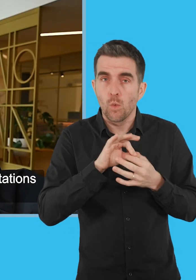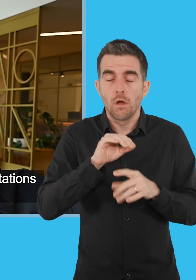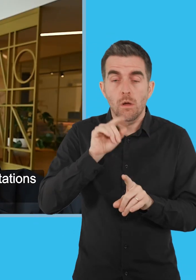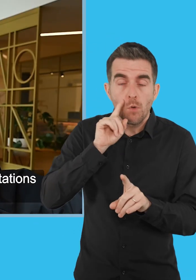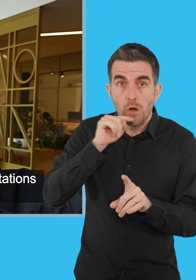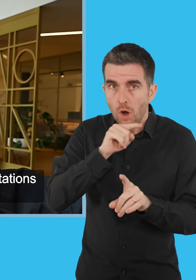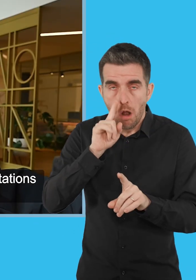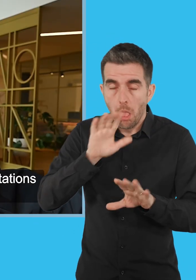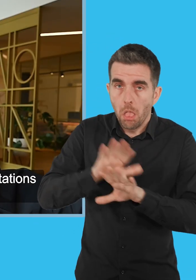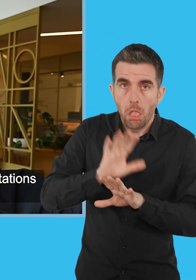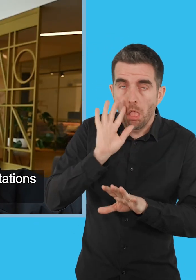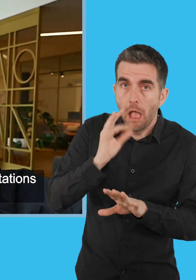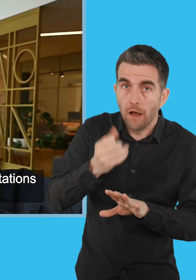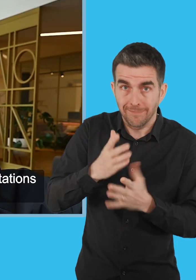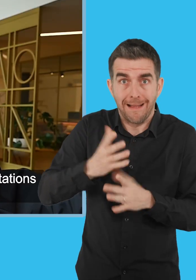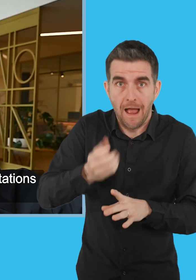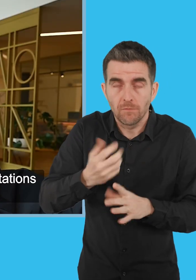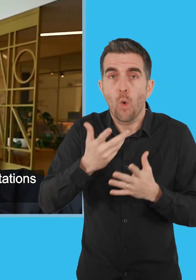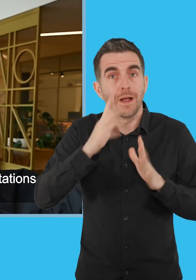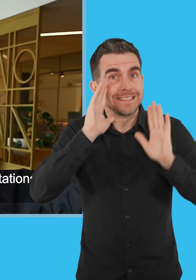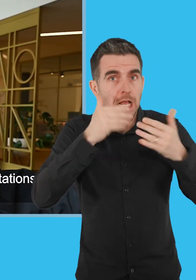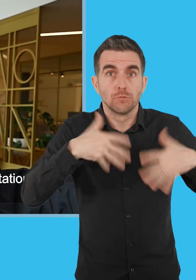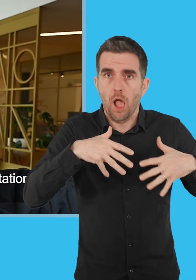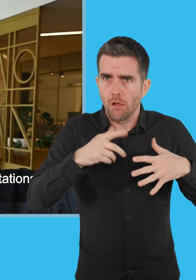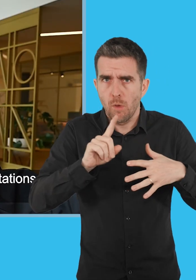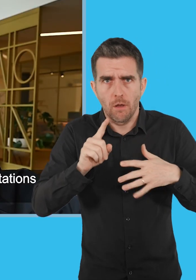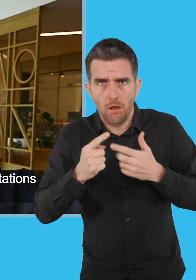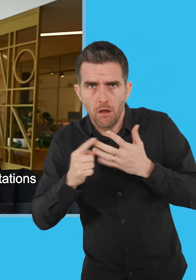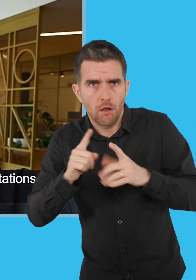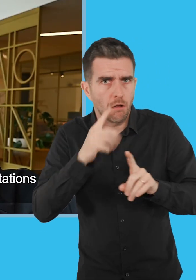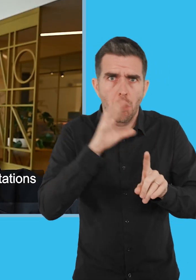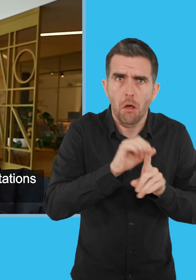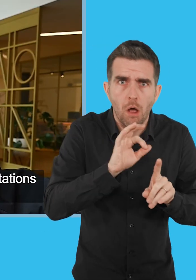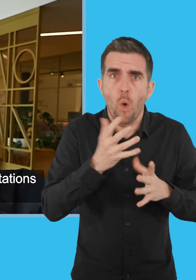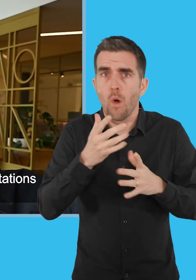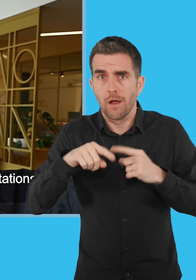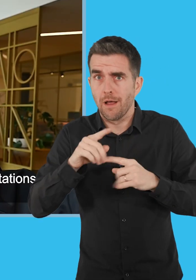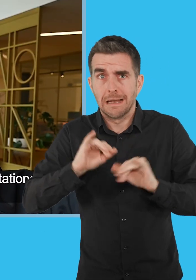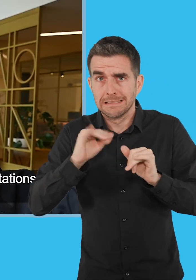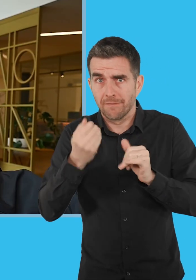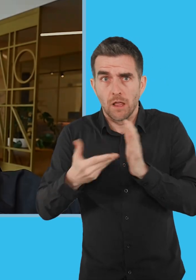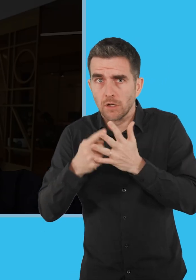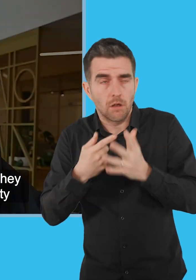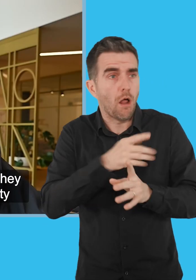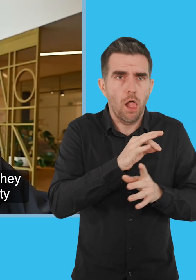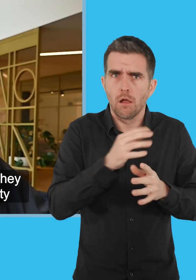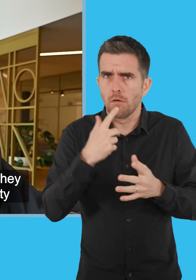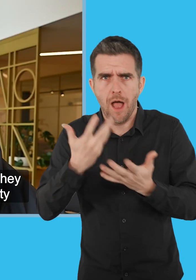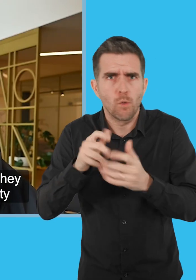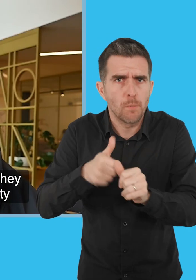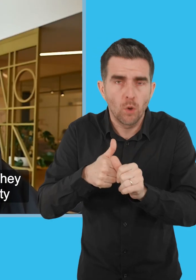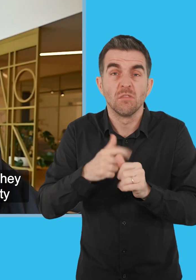concerns around gender masking, inattentive presentations, and the requirement for severe comorbidities.